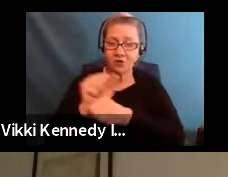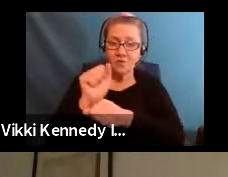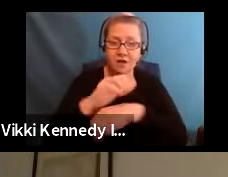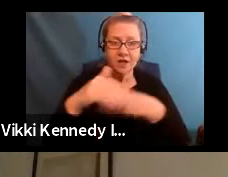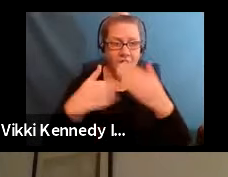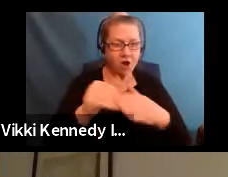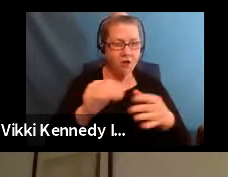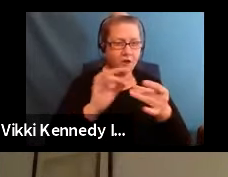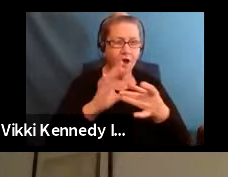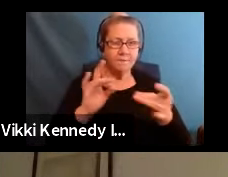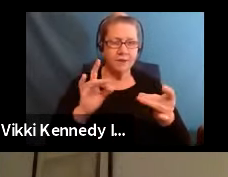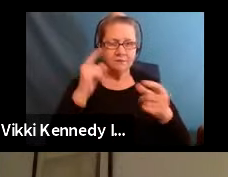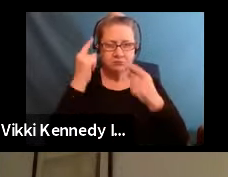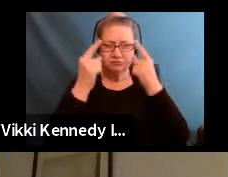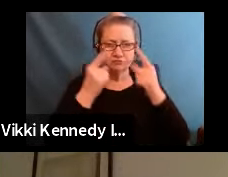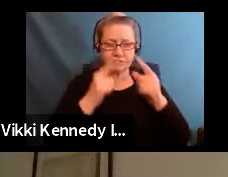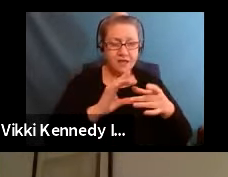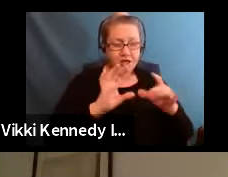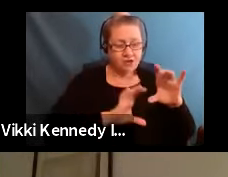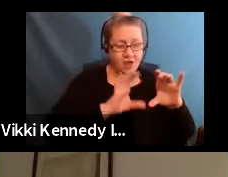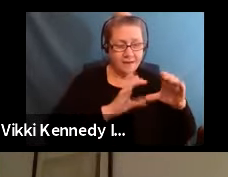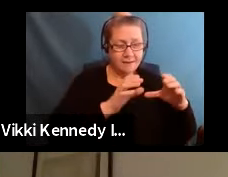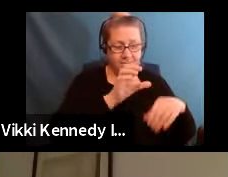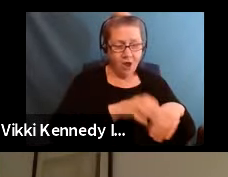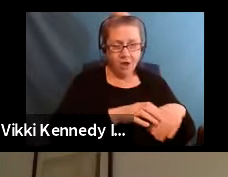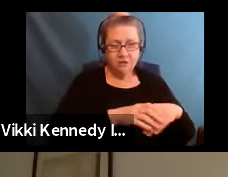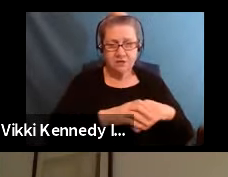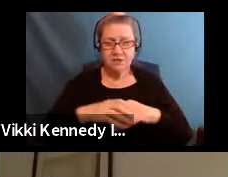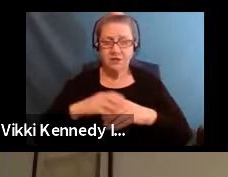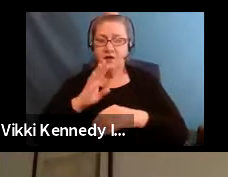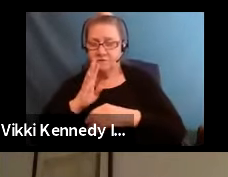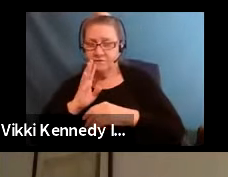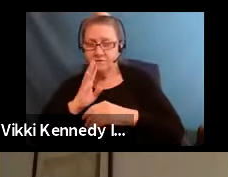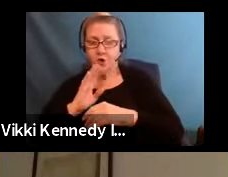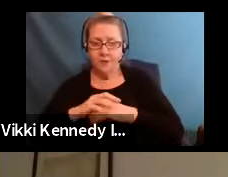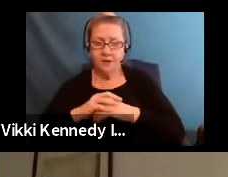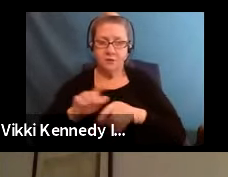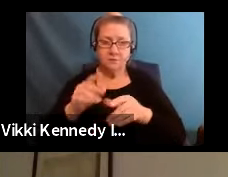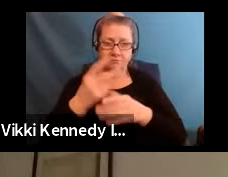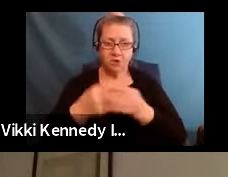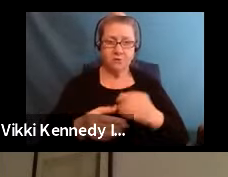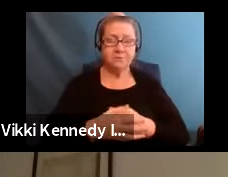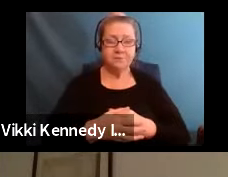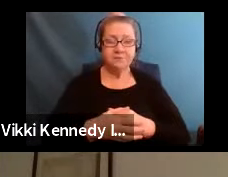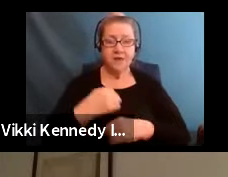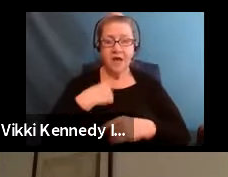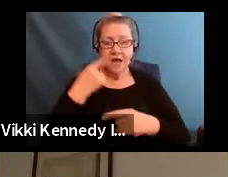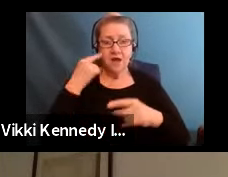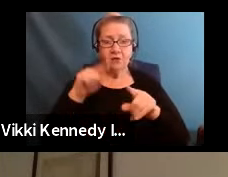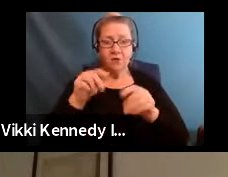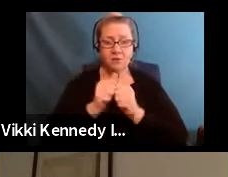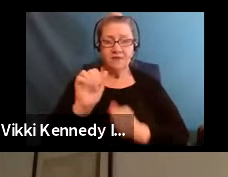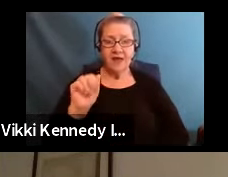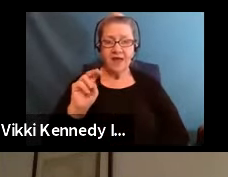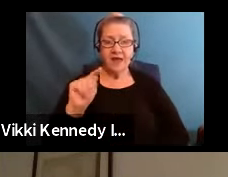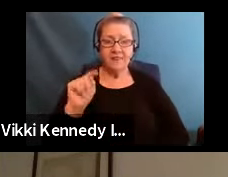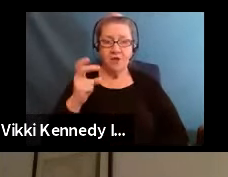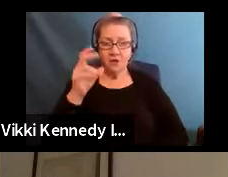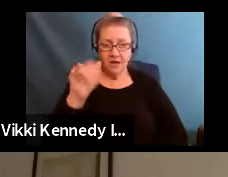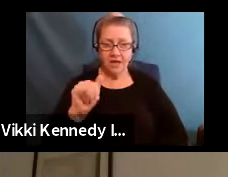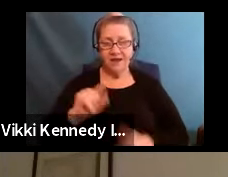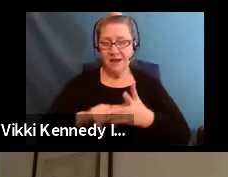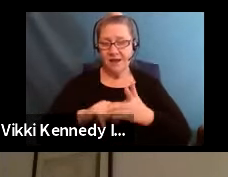been so thoughtful, both in the chat box and verbally here. I want to agree with Anthony Wright from Health Access's initial